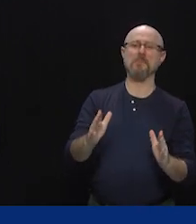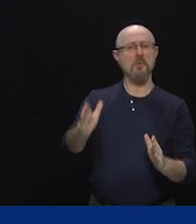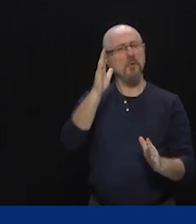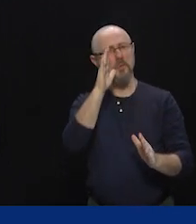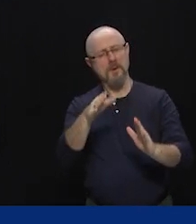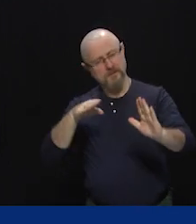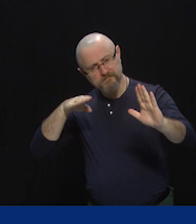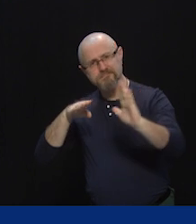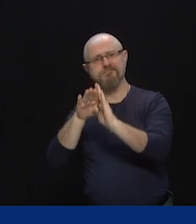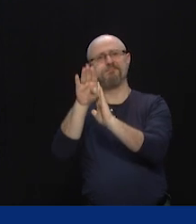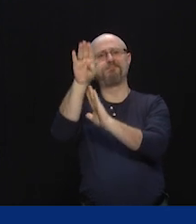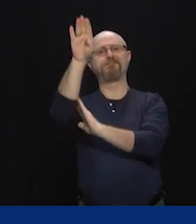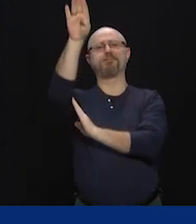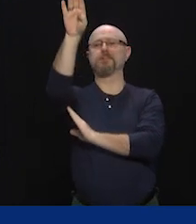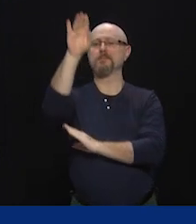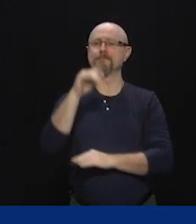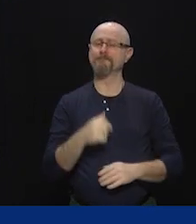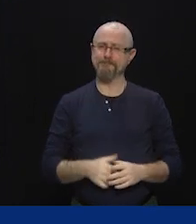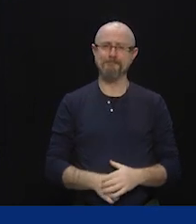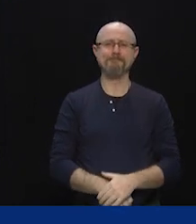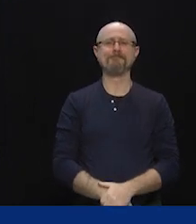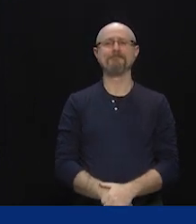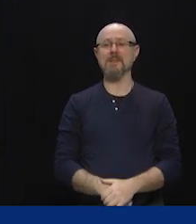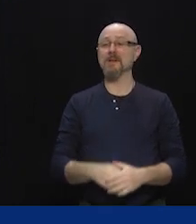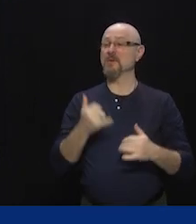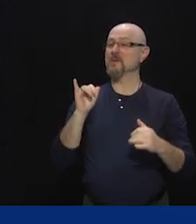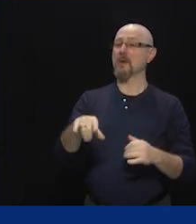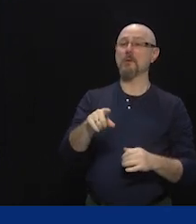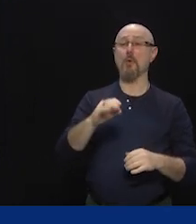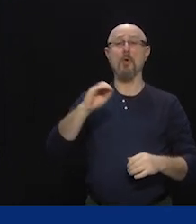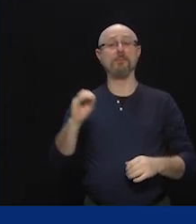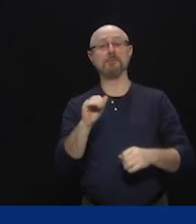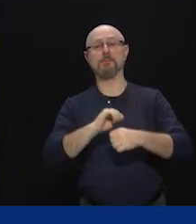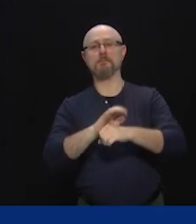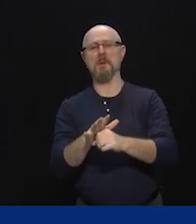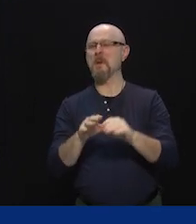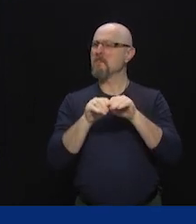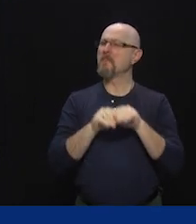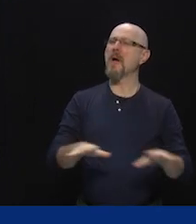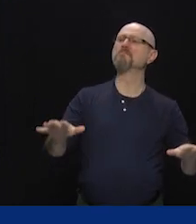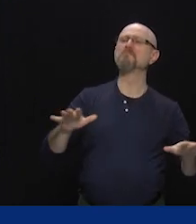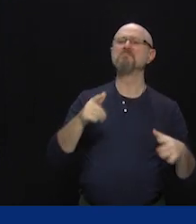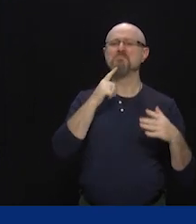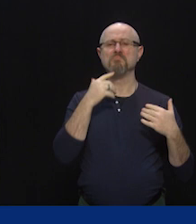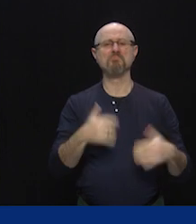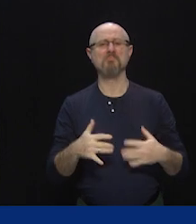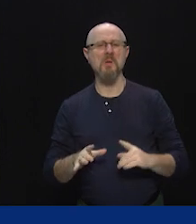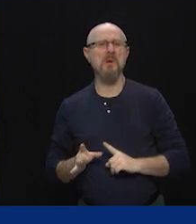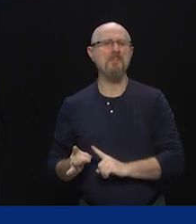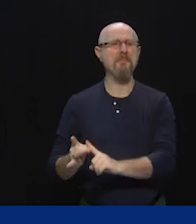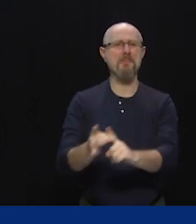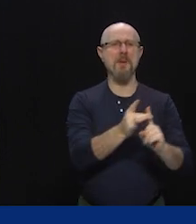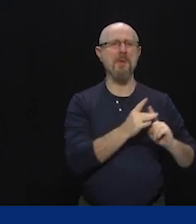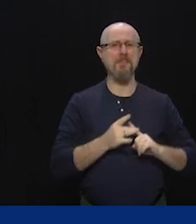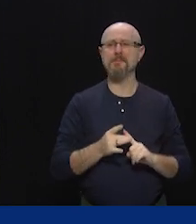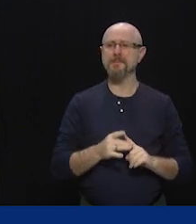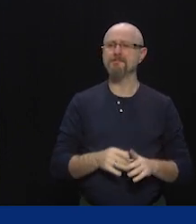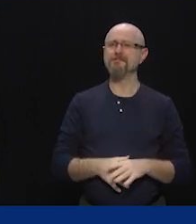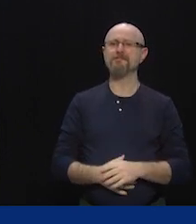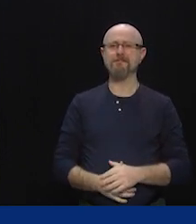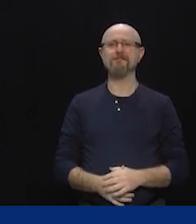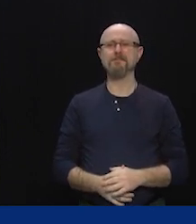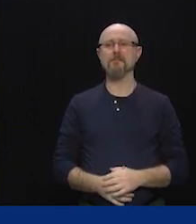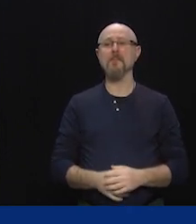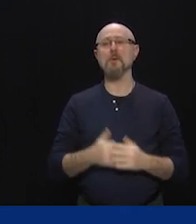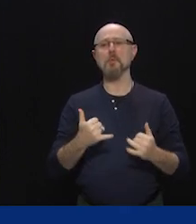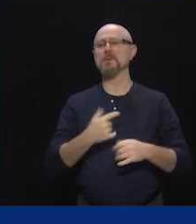how quickly this mutation, Omicron, transmits. And so, again, not March of